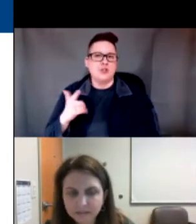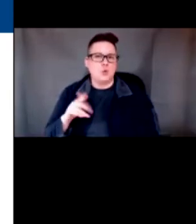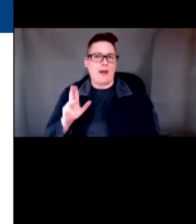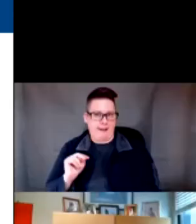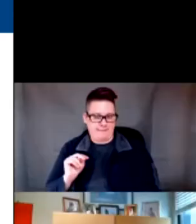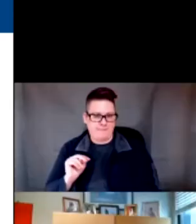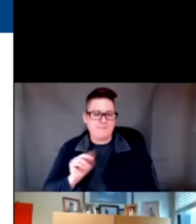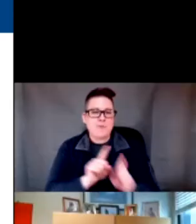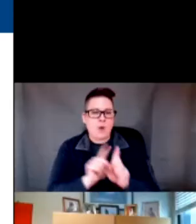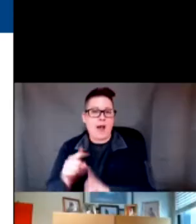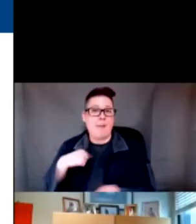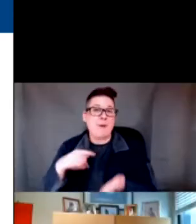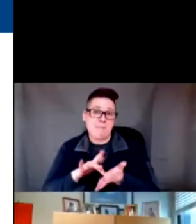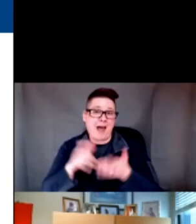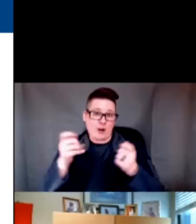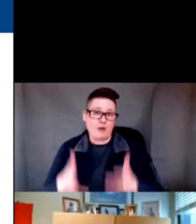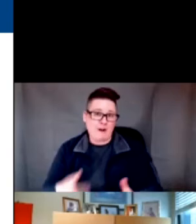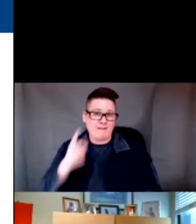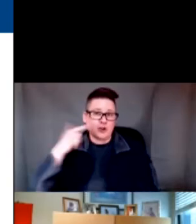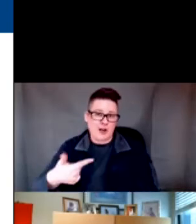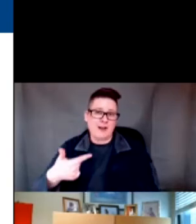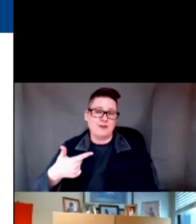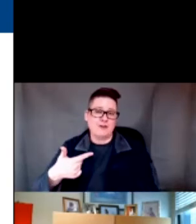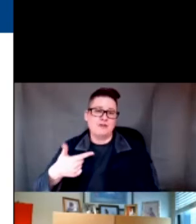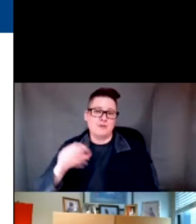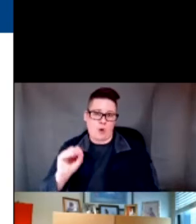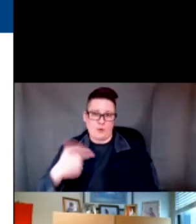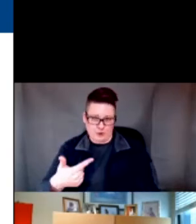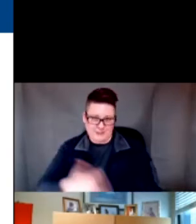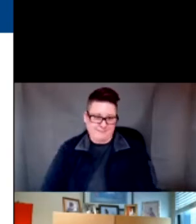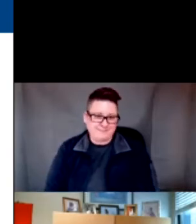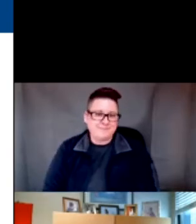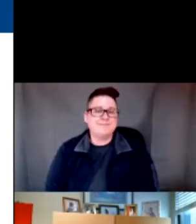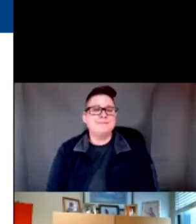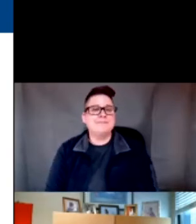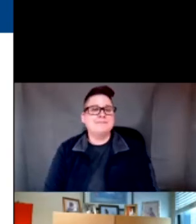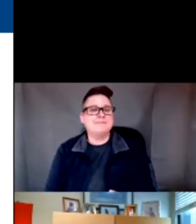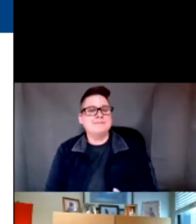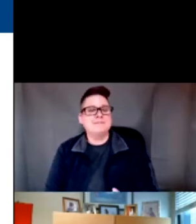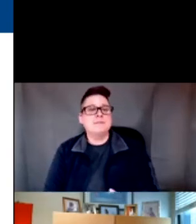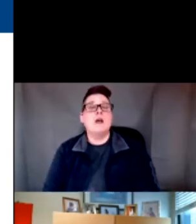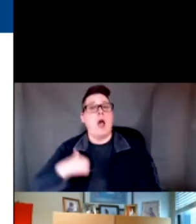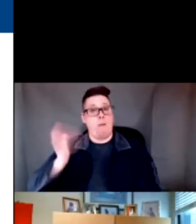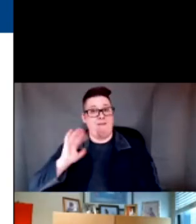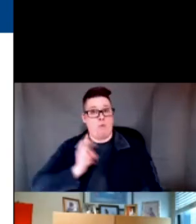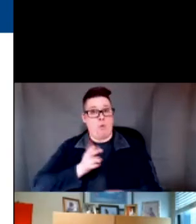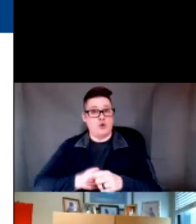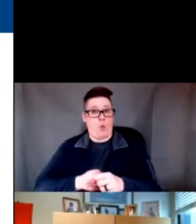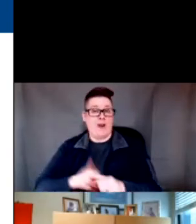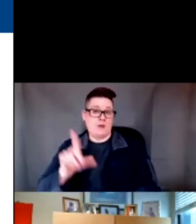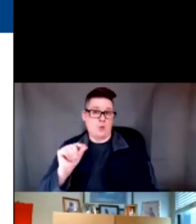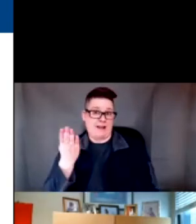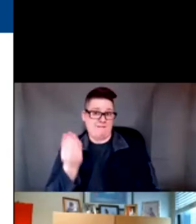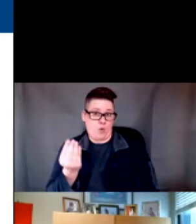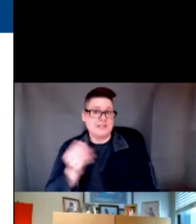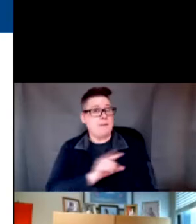and I'm also the medical director for our gender wellness obstetrics and gynecology practice. When I joined the practice in 2014 and